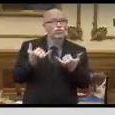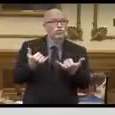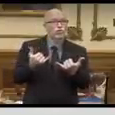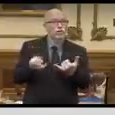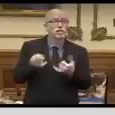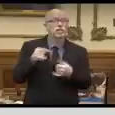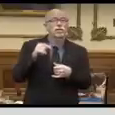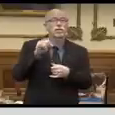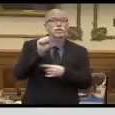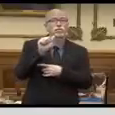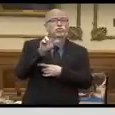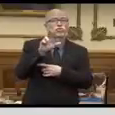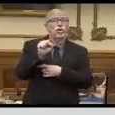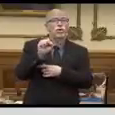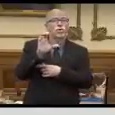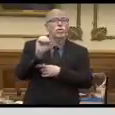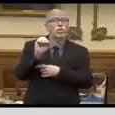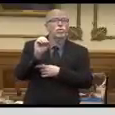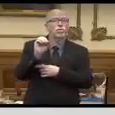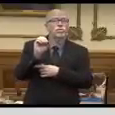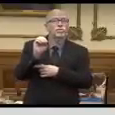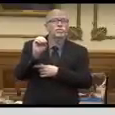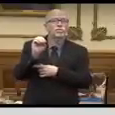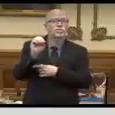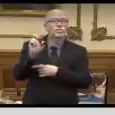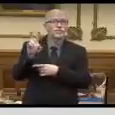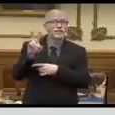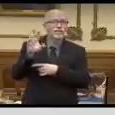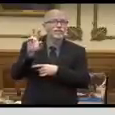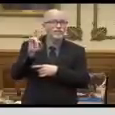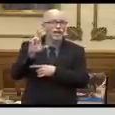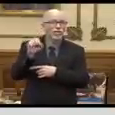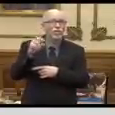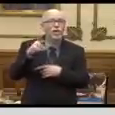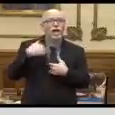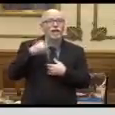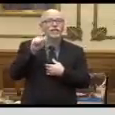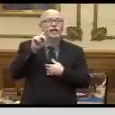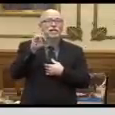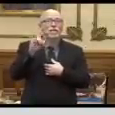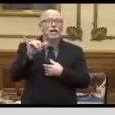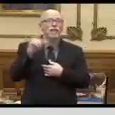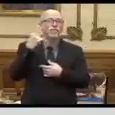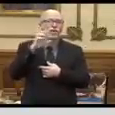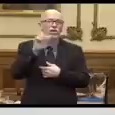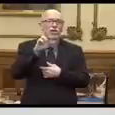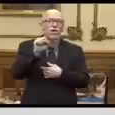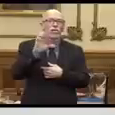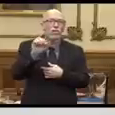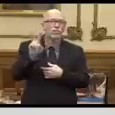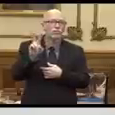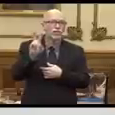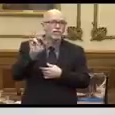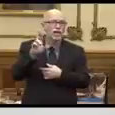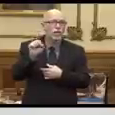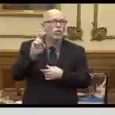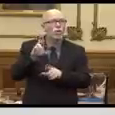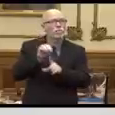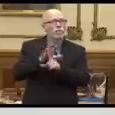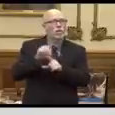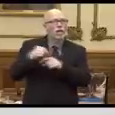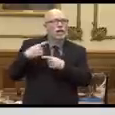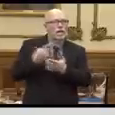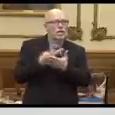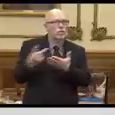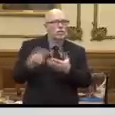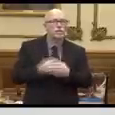currently SARS-CoV-2 virus or have antibody evidence of SARS-CoV-2 virus or have been exposed within the last couple